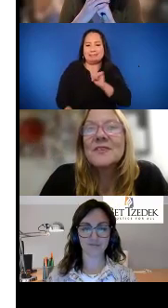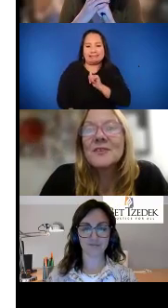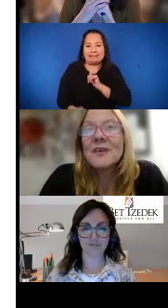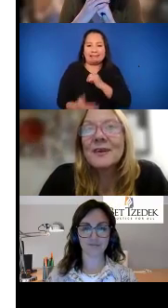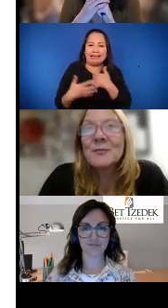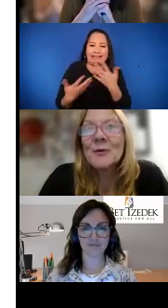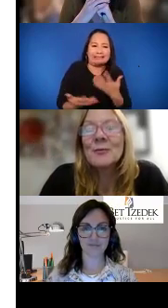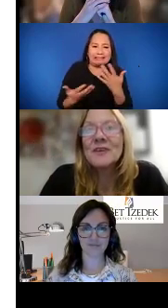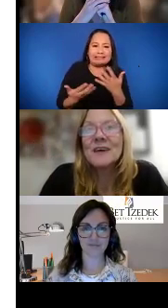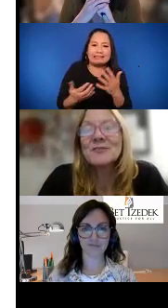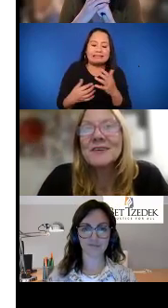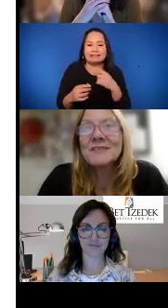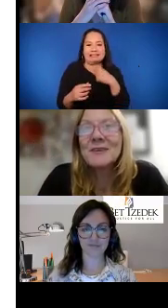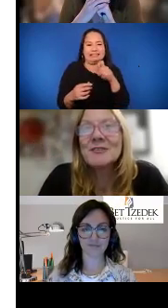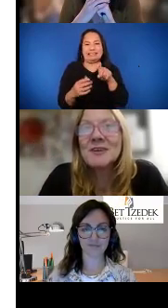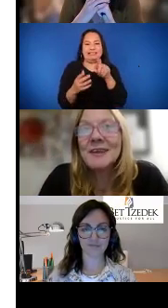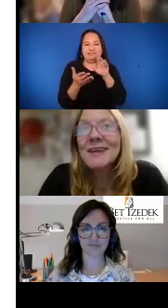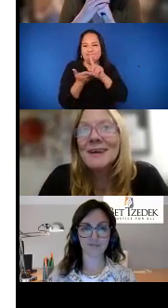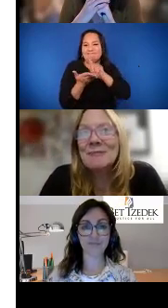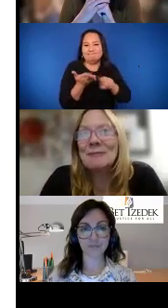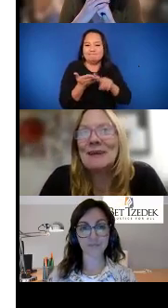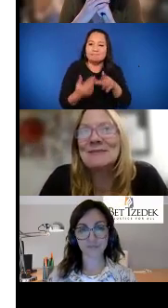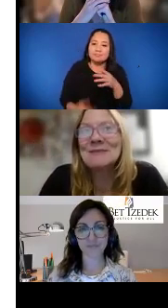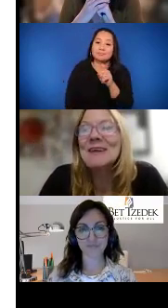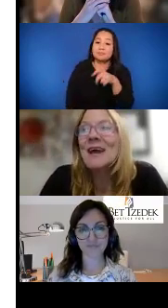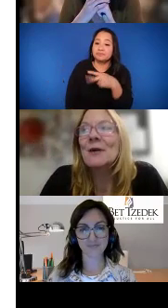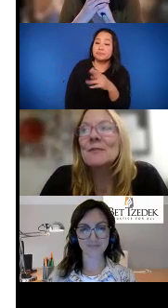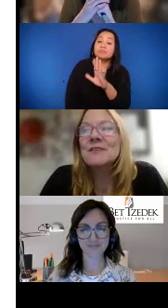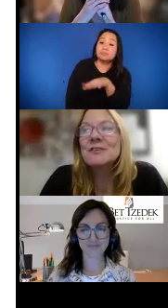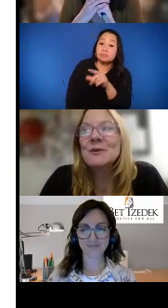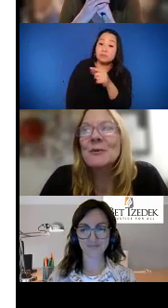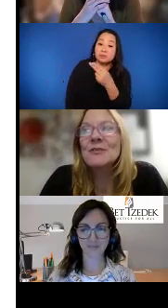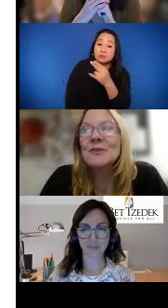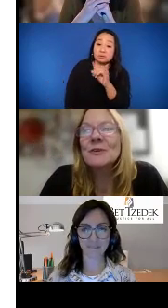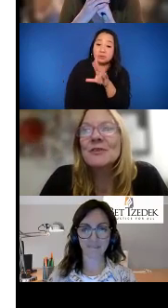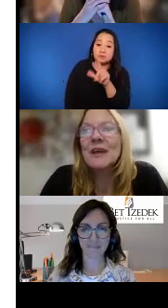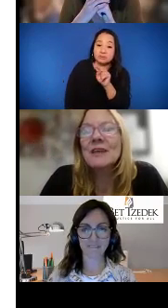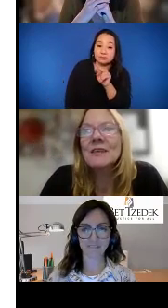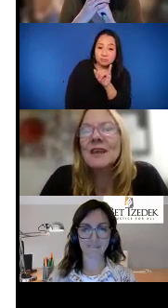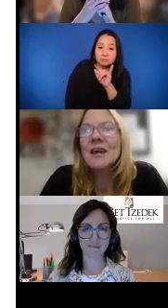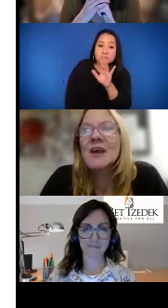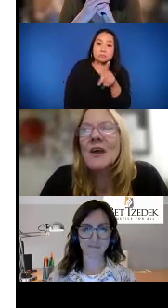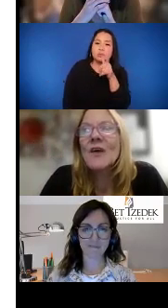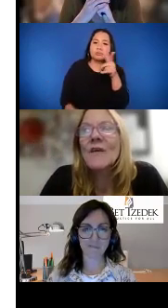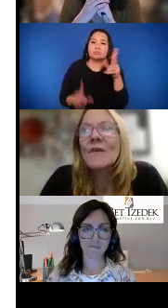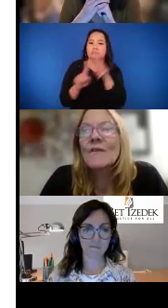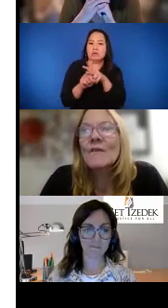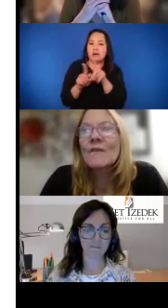is listed as tech support but is actually a senior attorney at Public Counsel, did you want to say anything there?